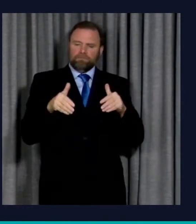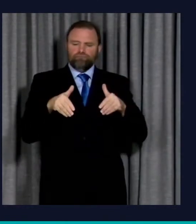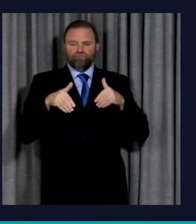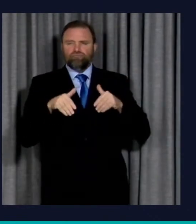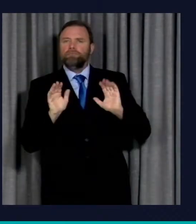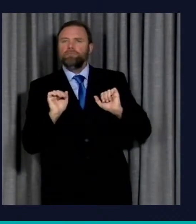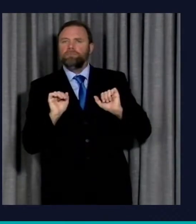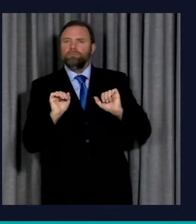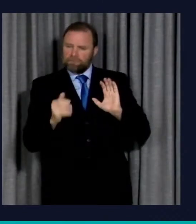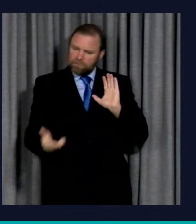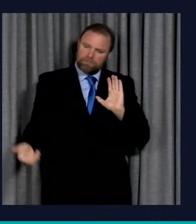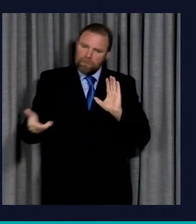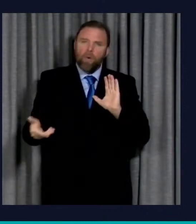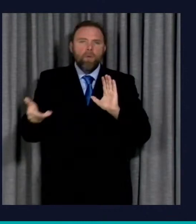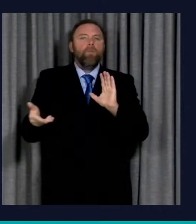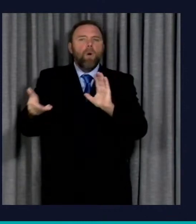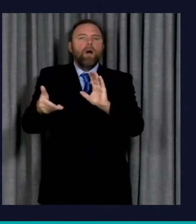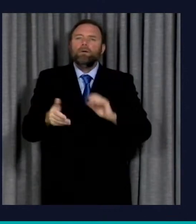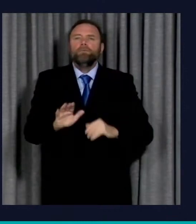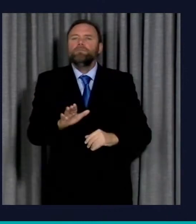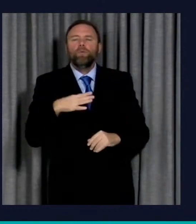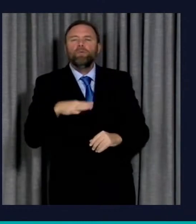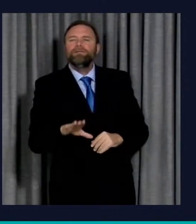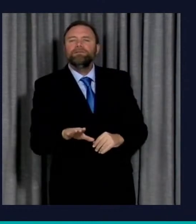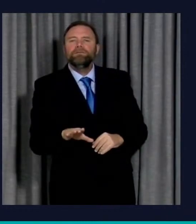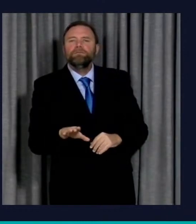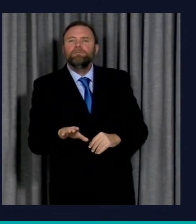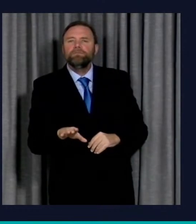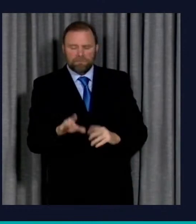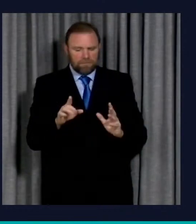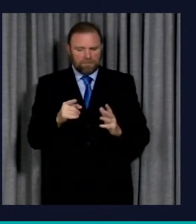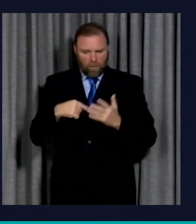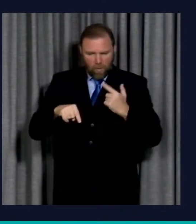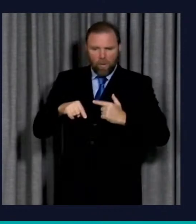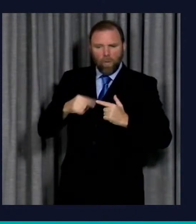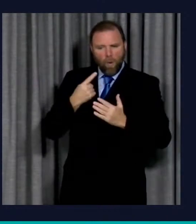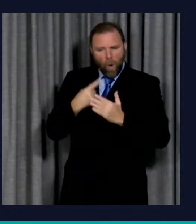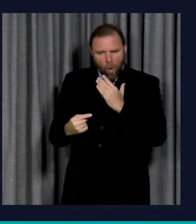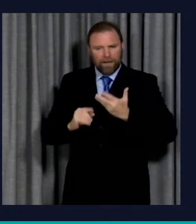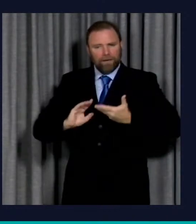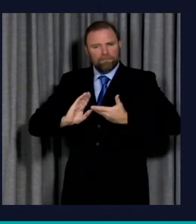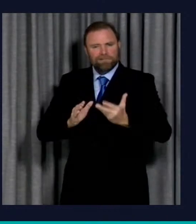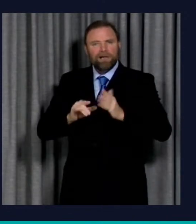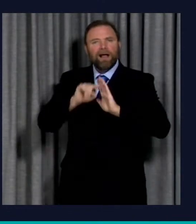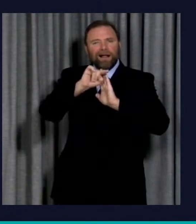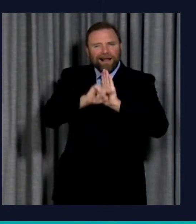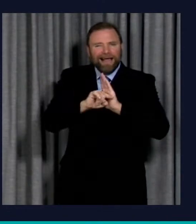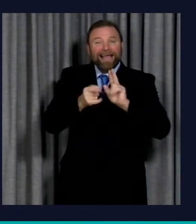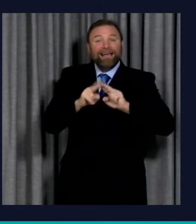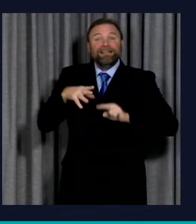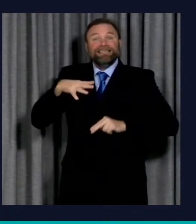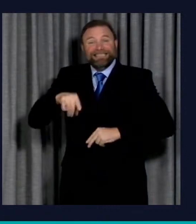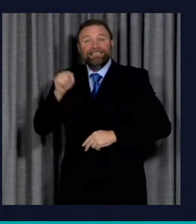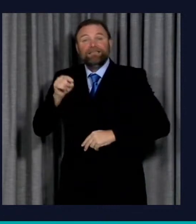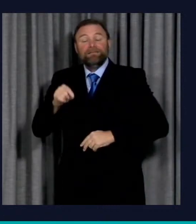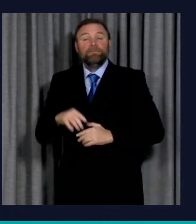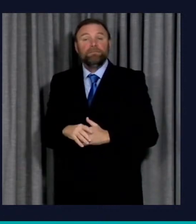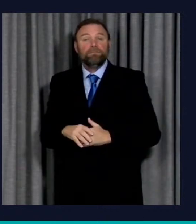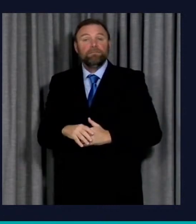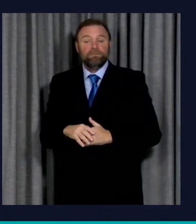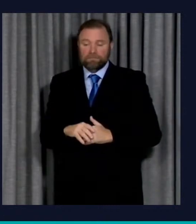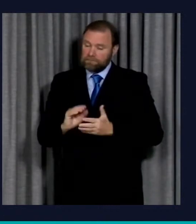any more protections than are necessary to save people's lives and to protect the